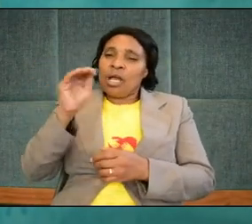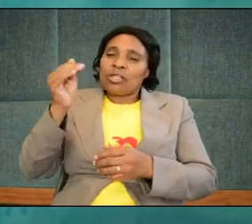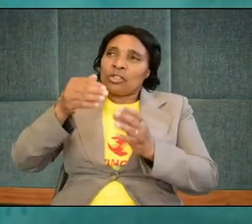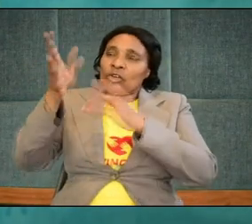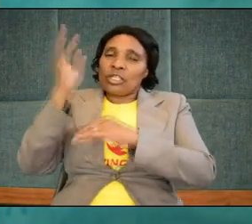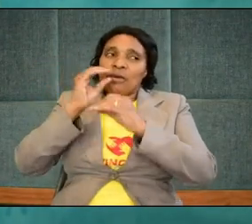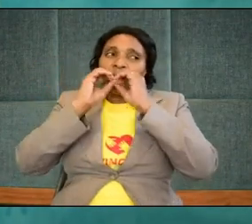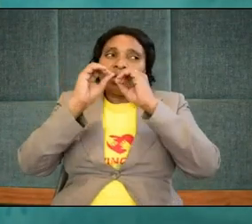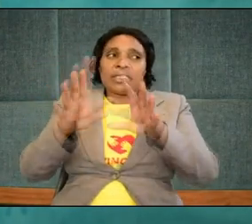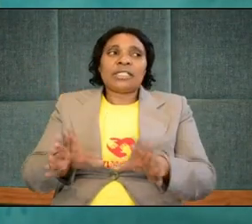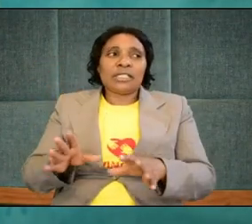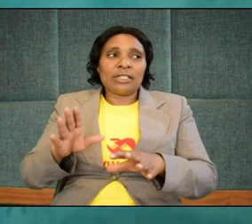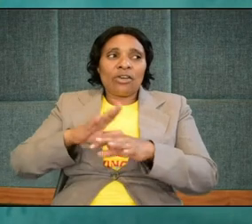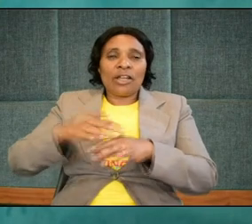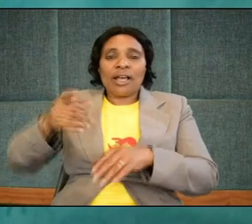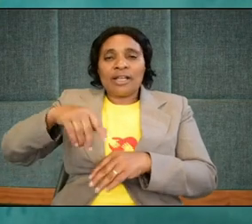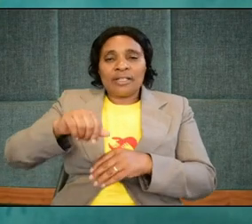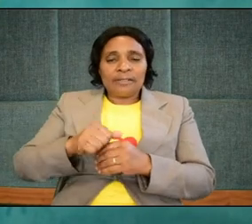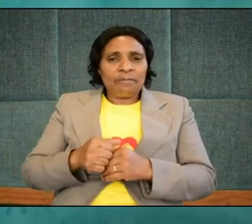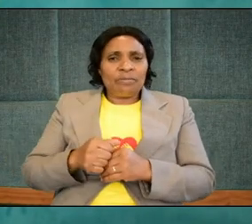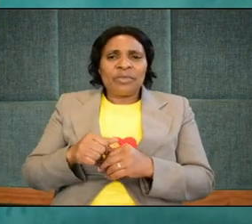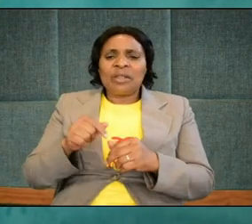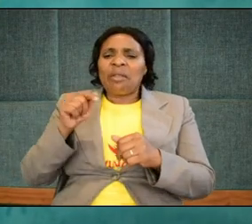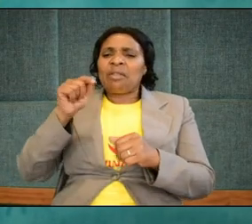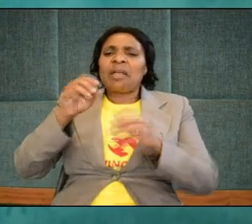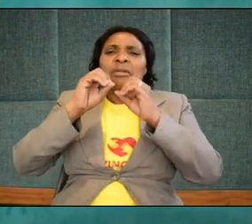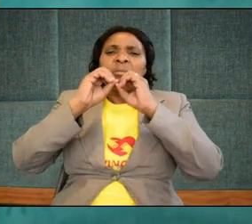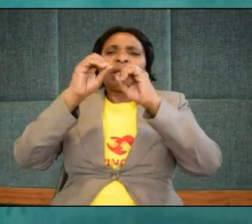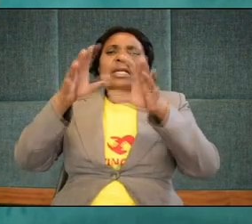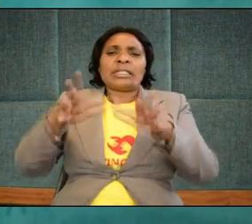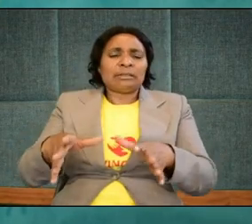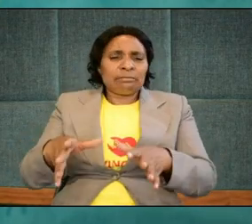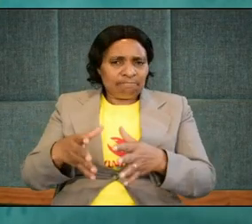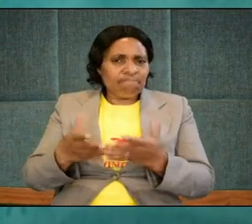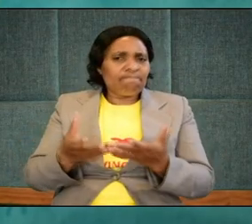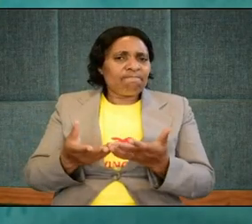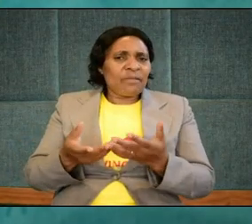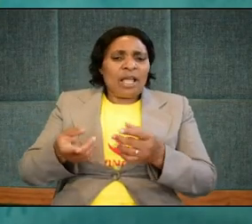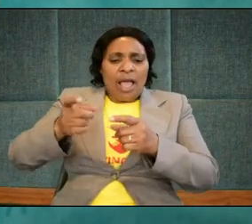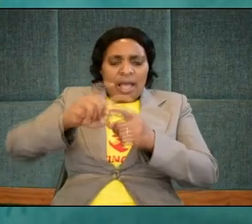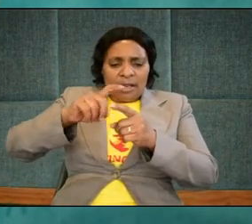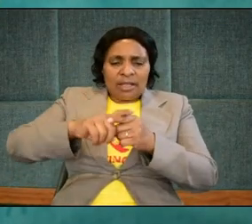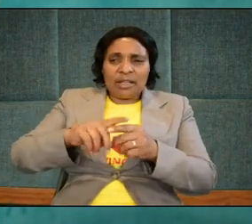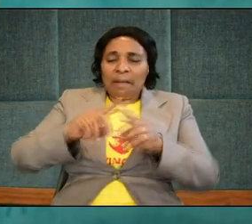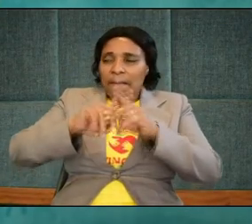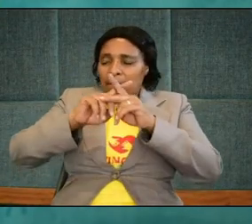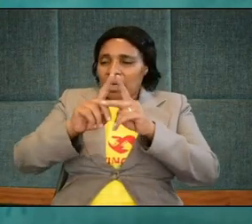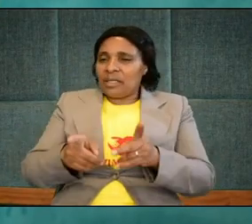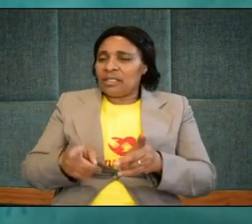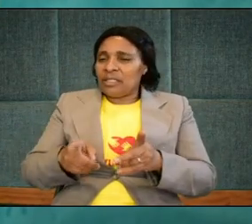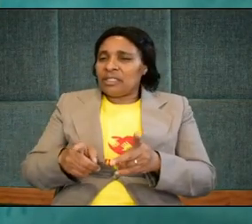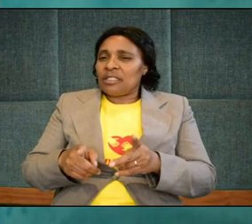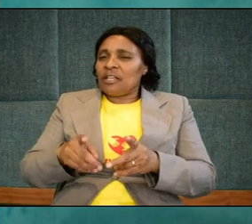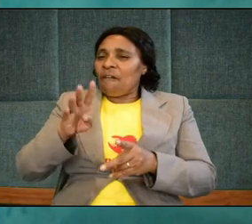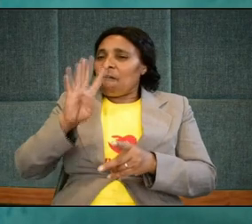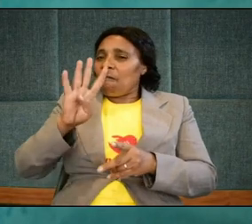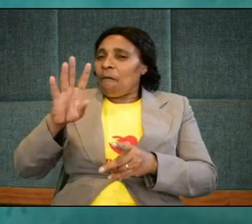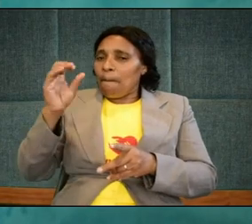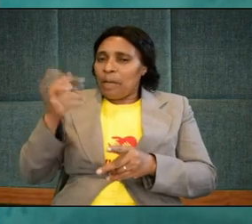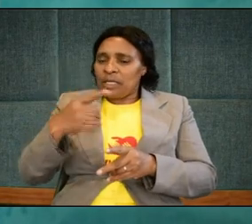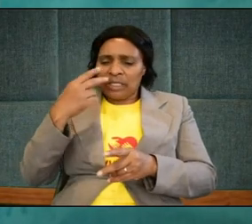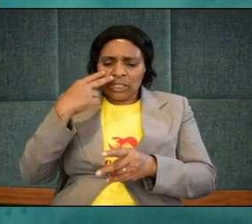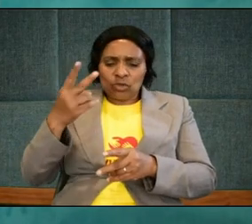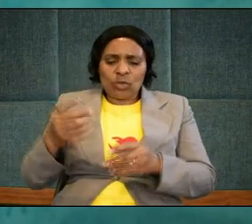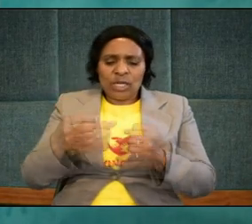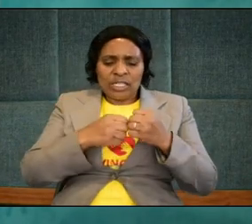us, on previous accounts. They had been blessed, they had been delivered, but this moment they saw a challenge. And